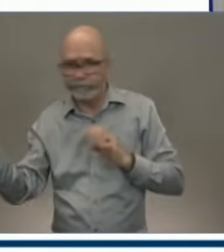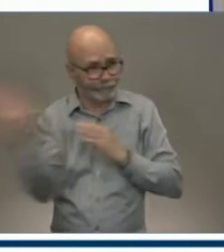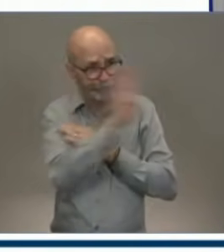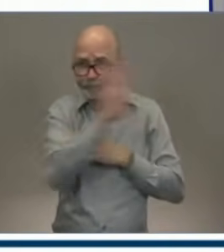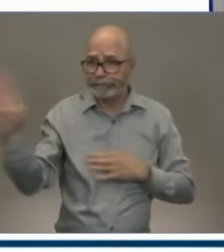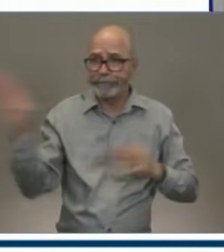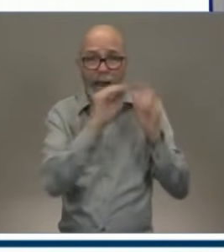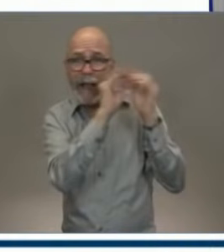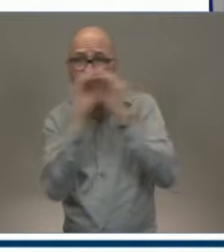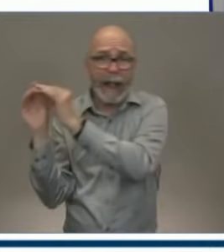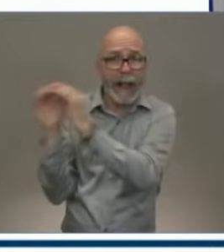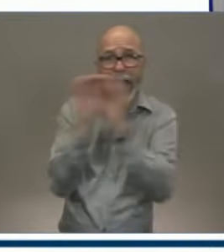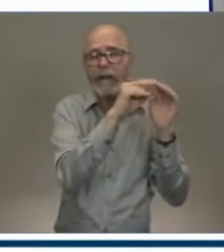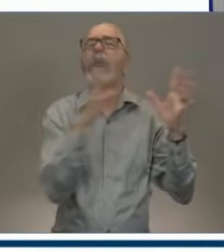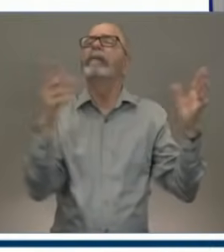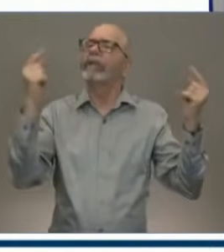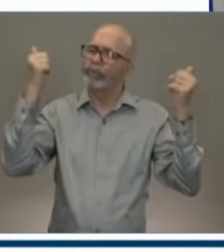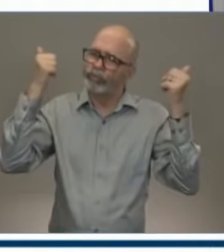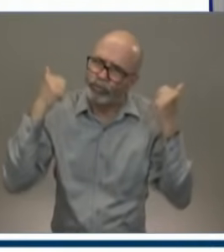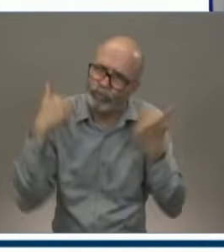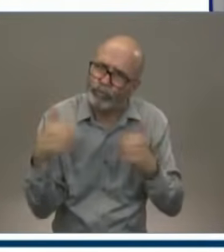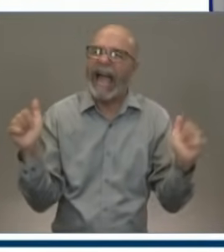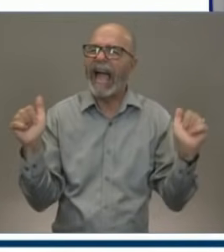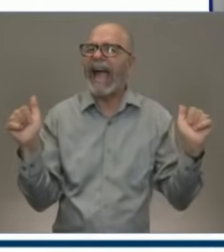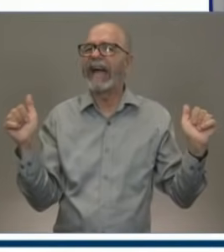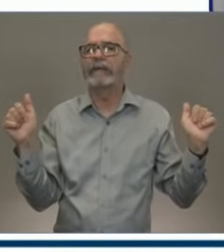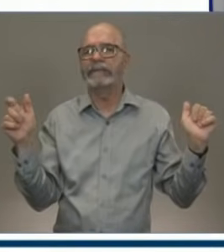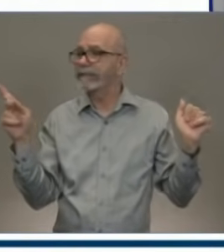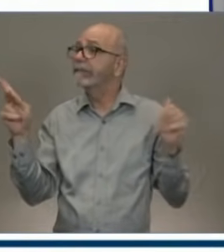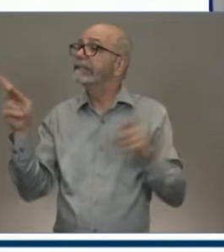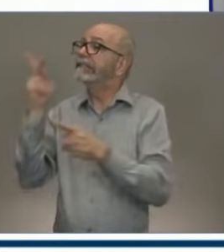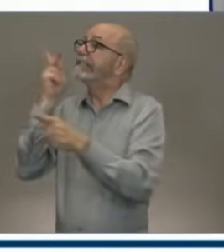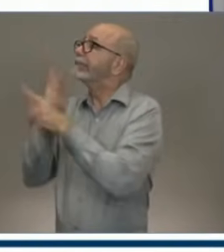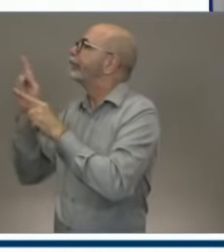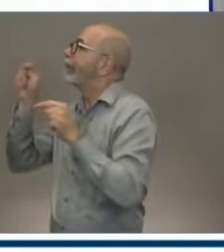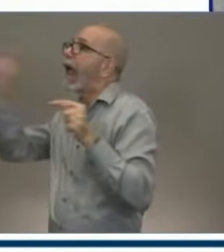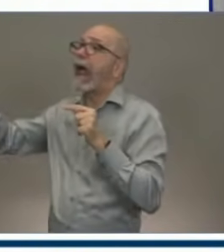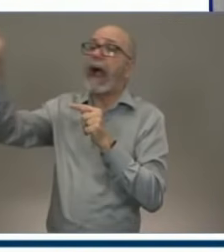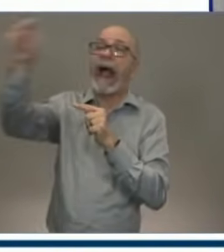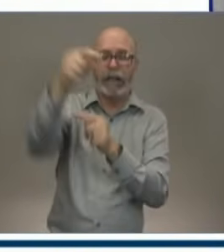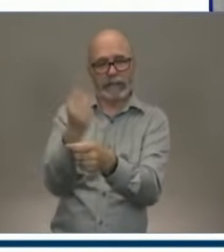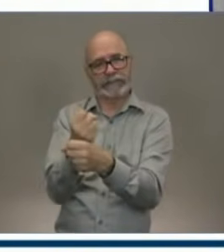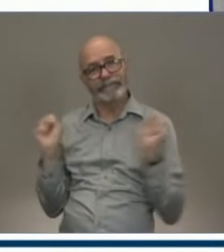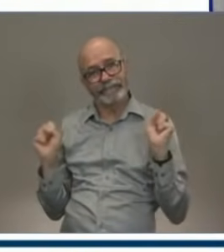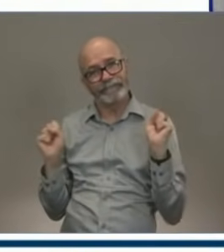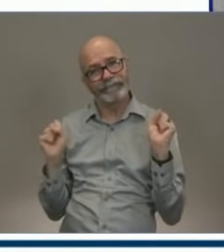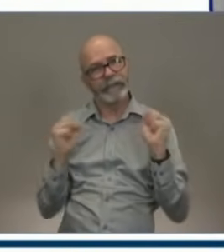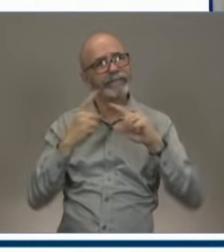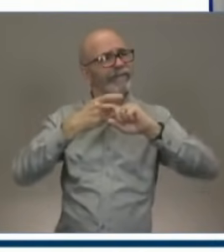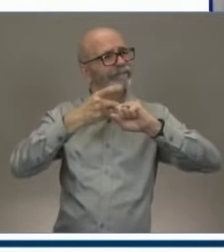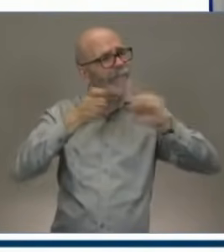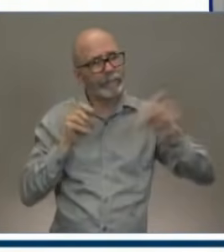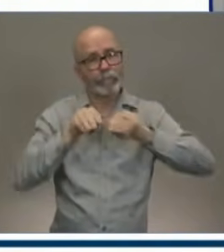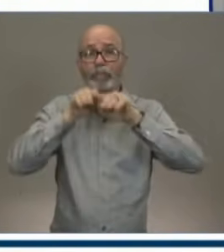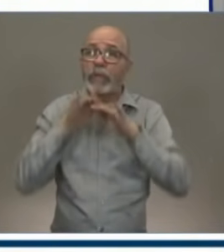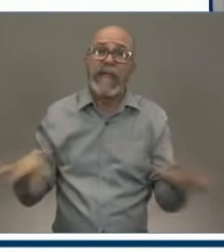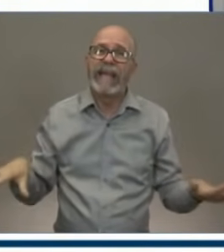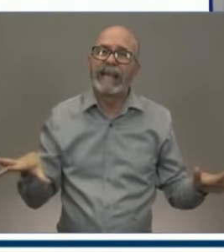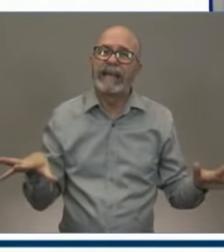contact. This is really about the health and safety of Nova Scotians and slowing down the virus. We're not